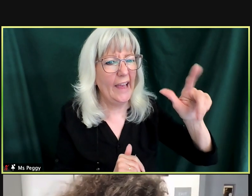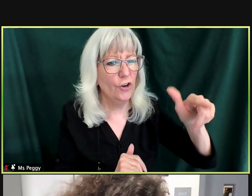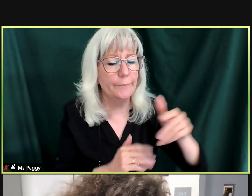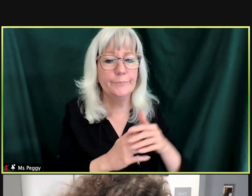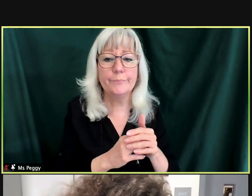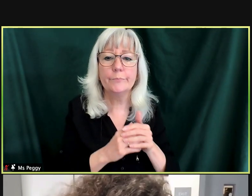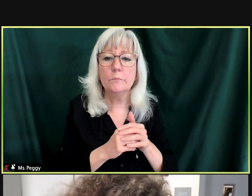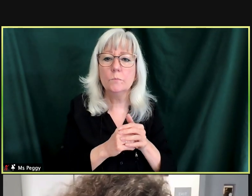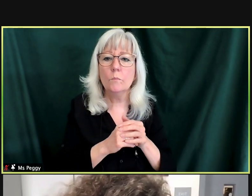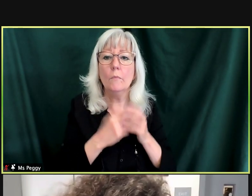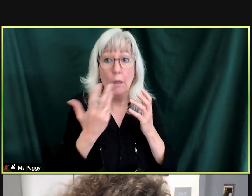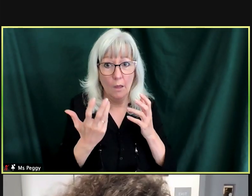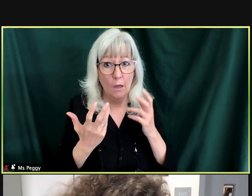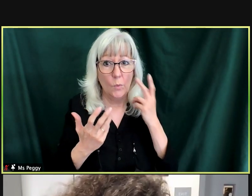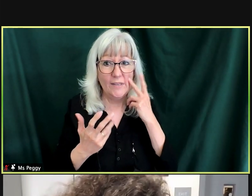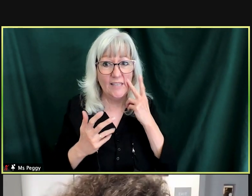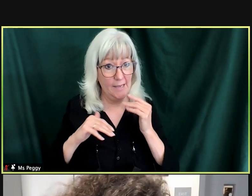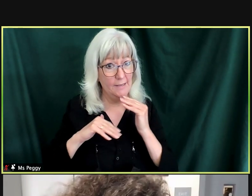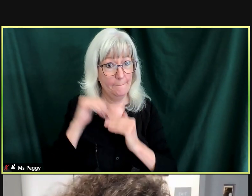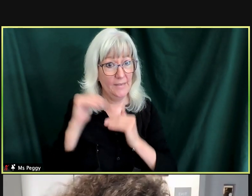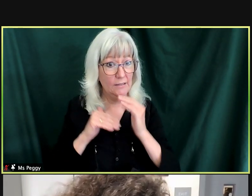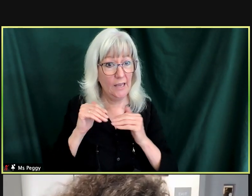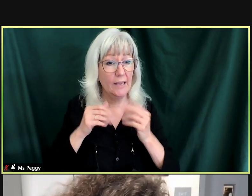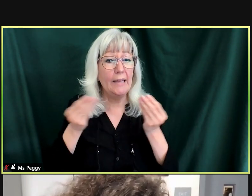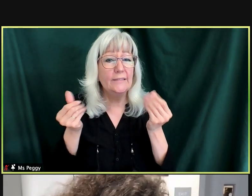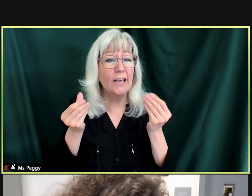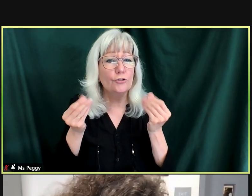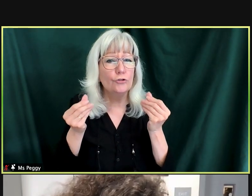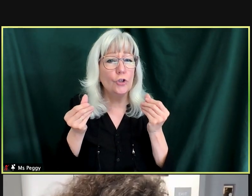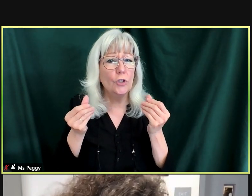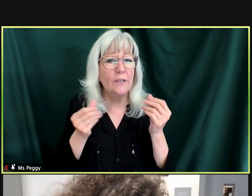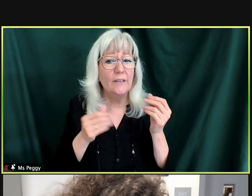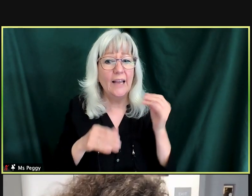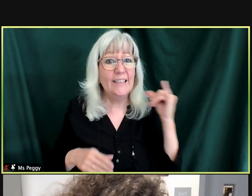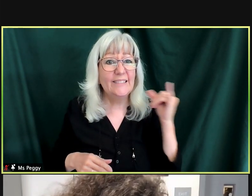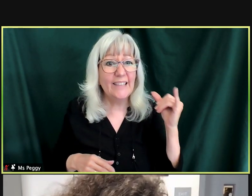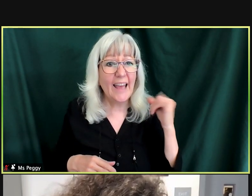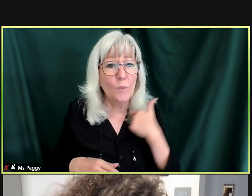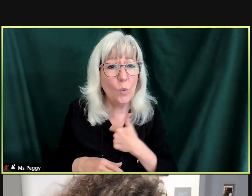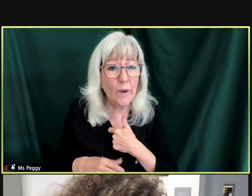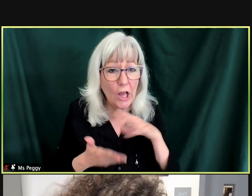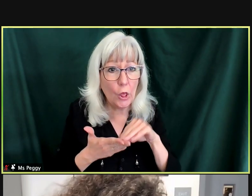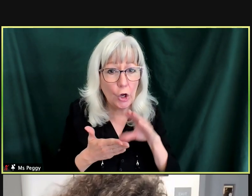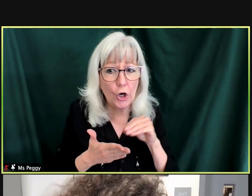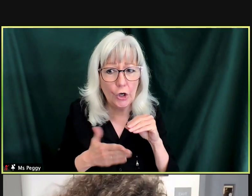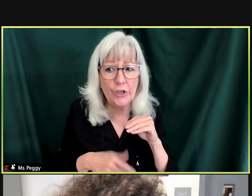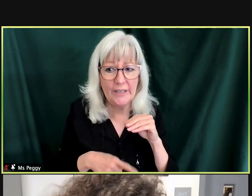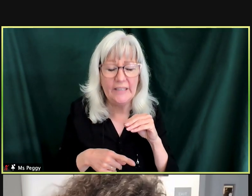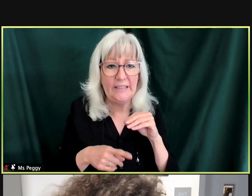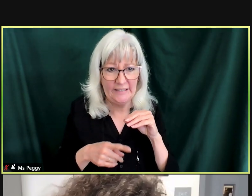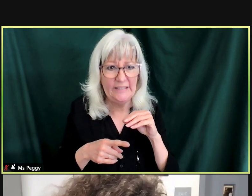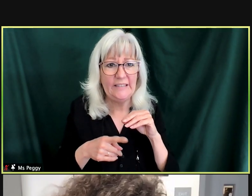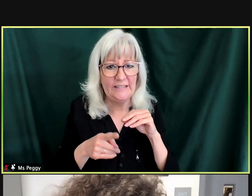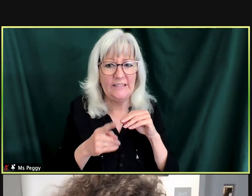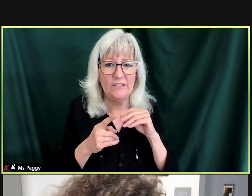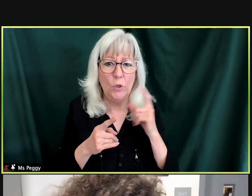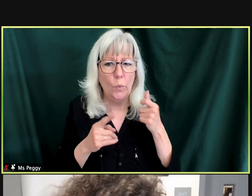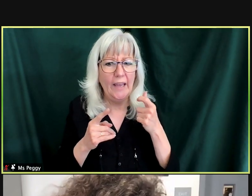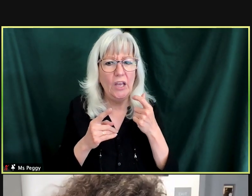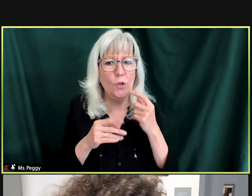So you can see him building up textures like we have learned how to do with the pen, shading